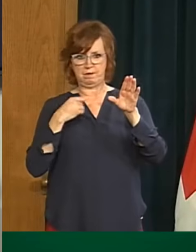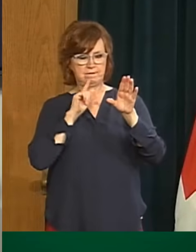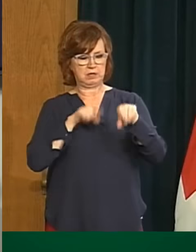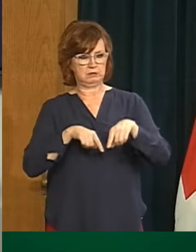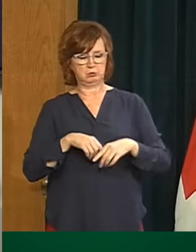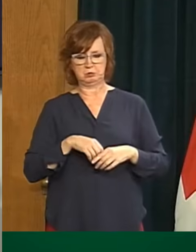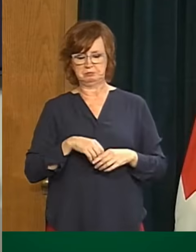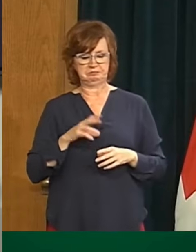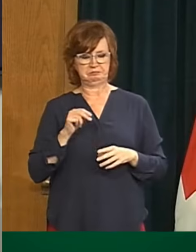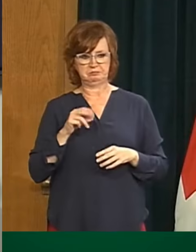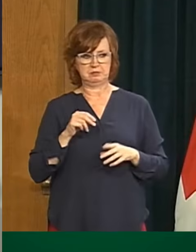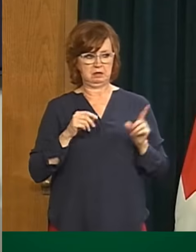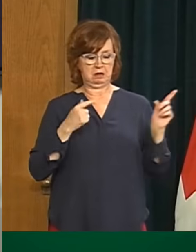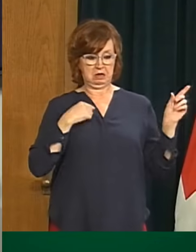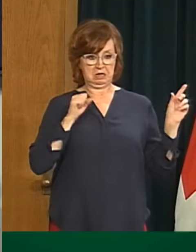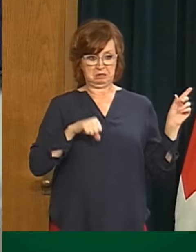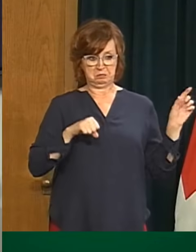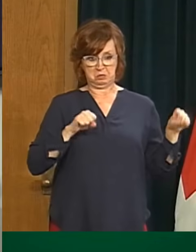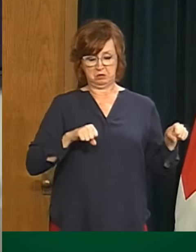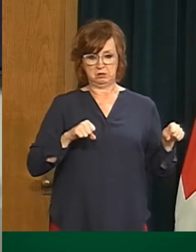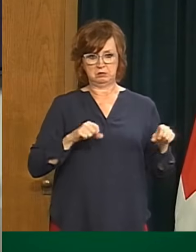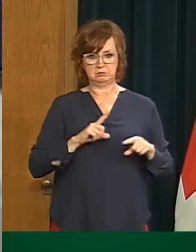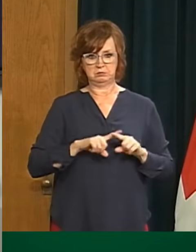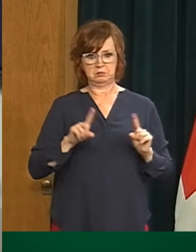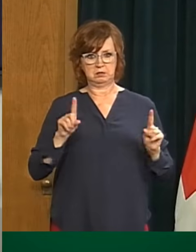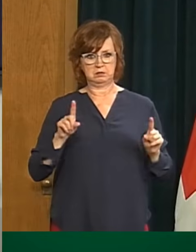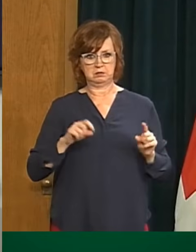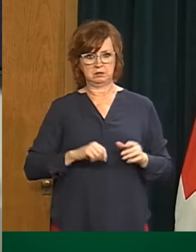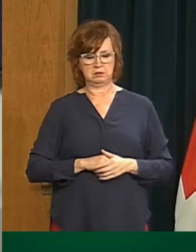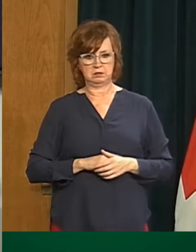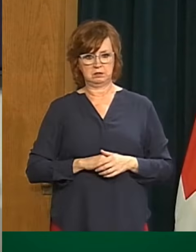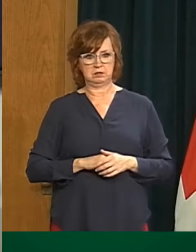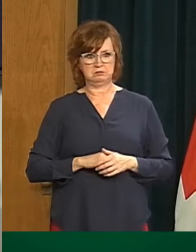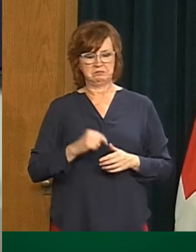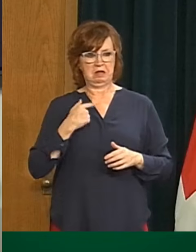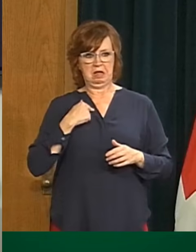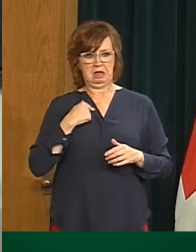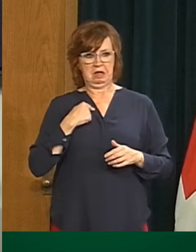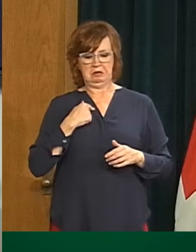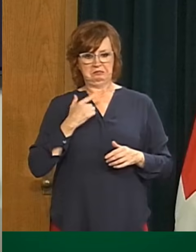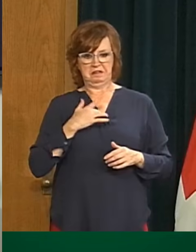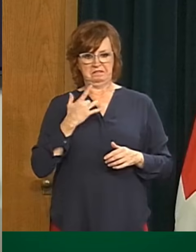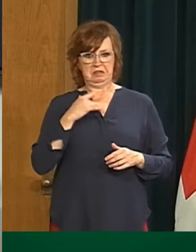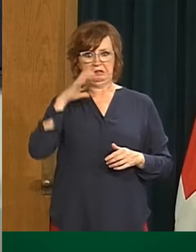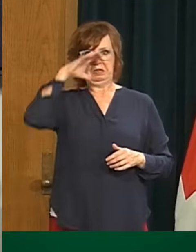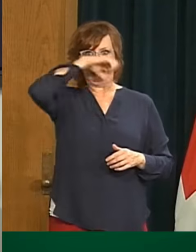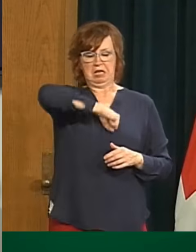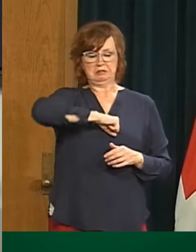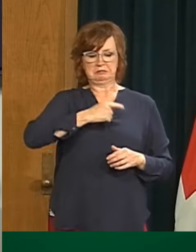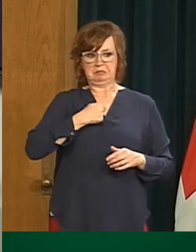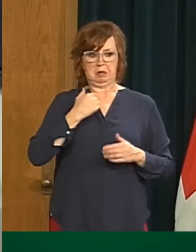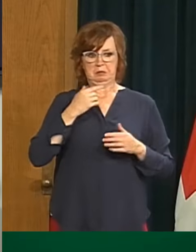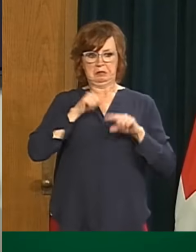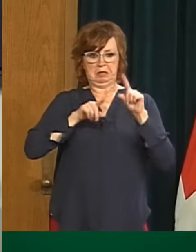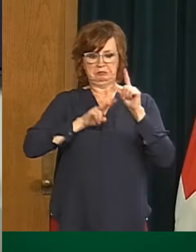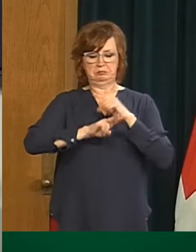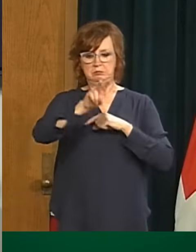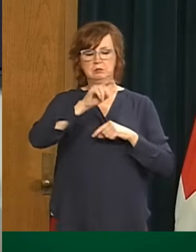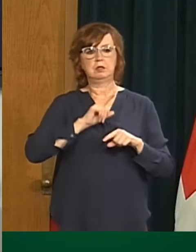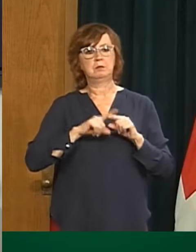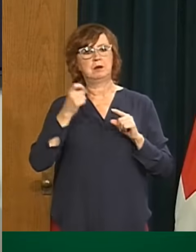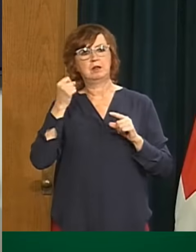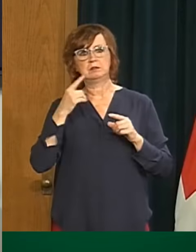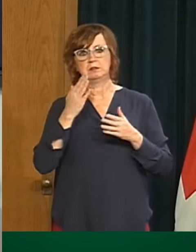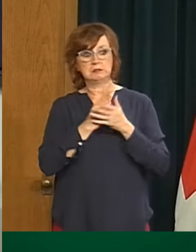though. Yeah, and I wouldn't even hazard to say exactly what it is, but I do know with the broader testing, we are testing people